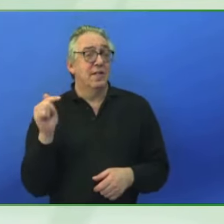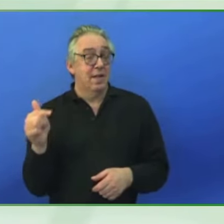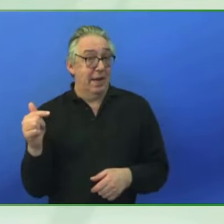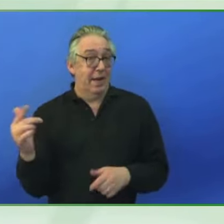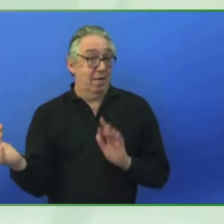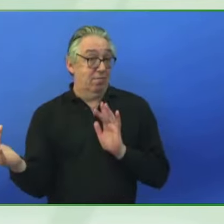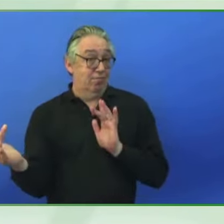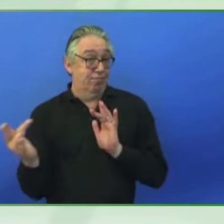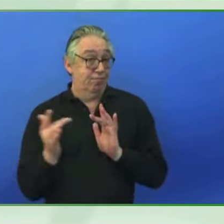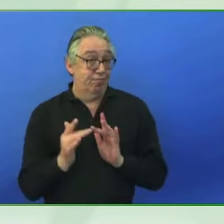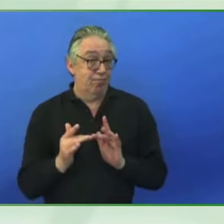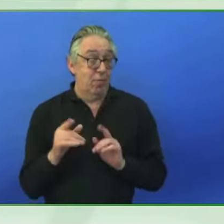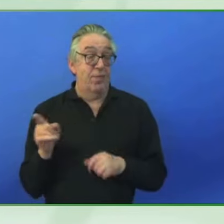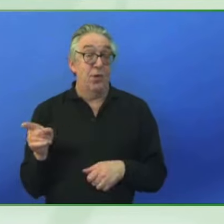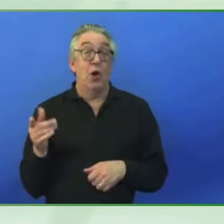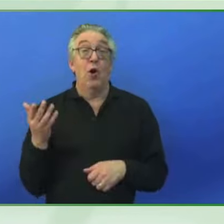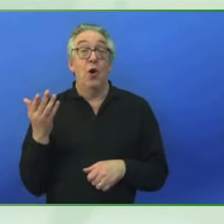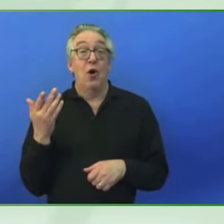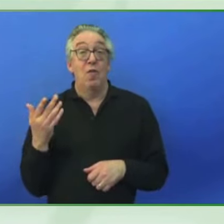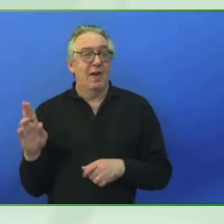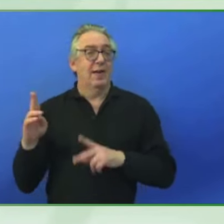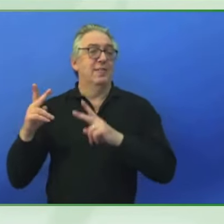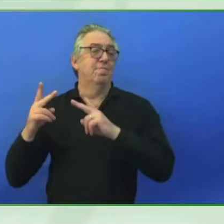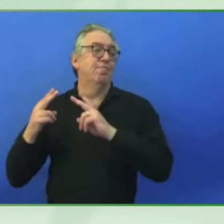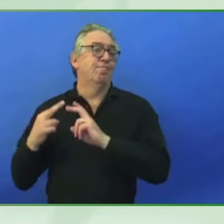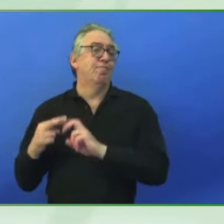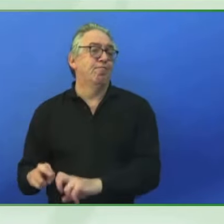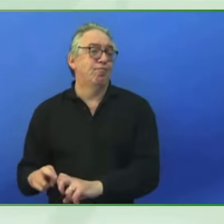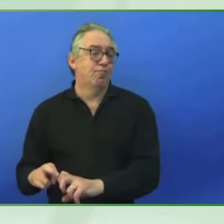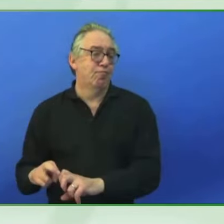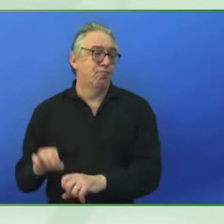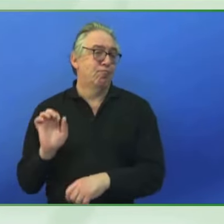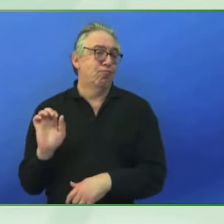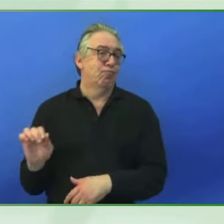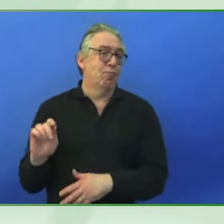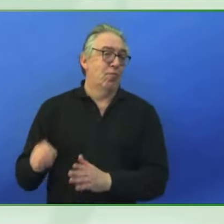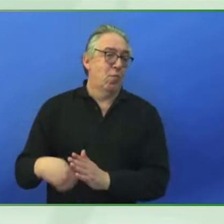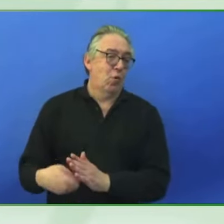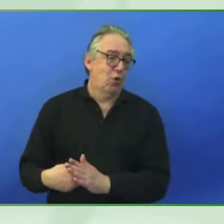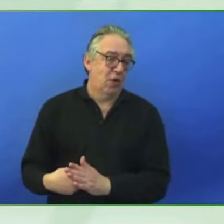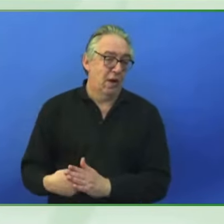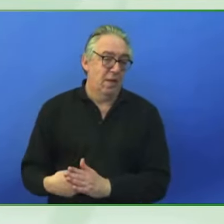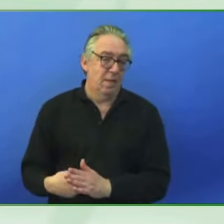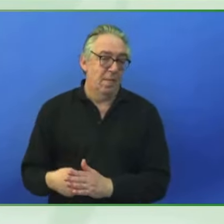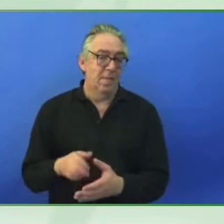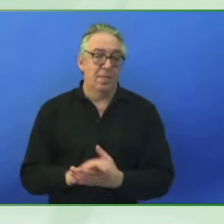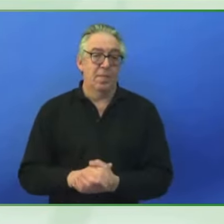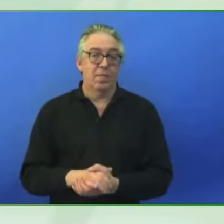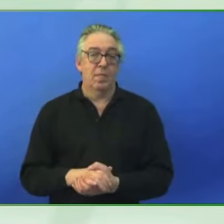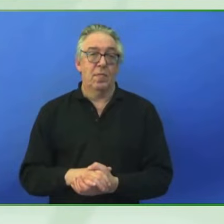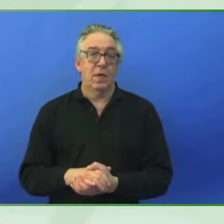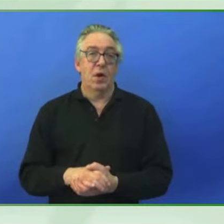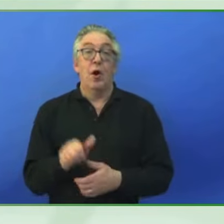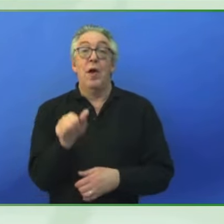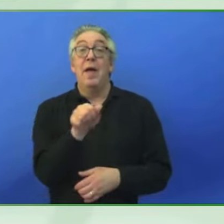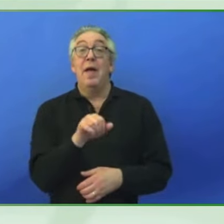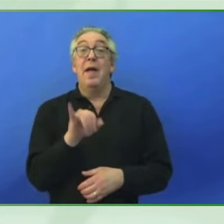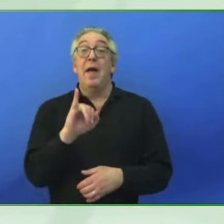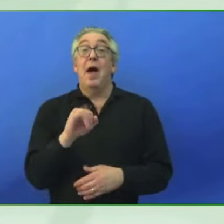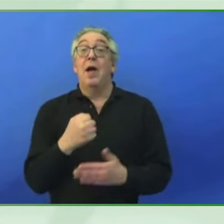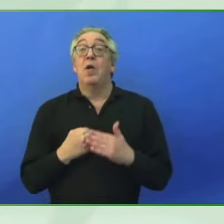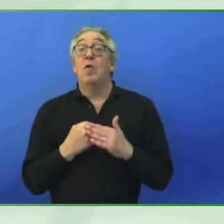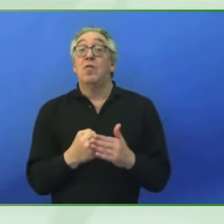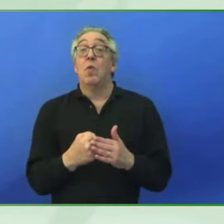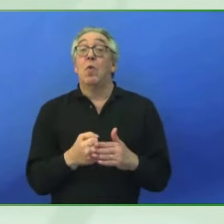the discovery phase of a project that was funded by AI for Accessibility. Next slide.